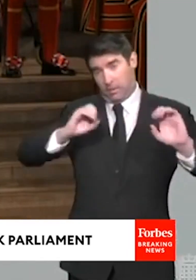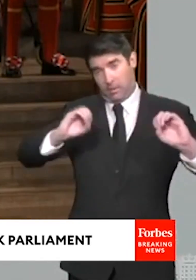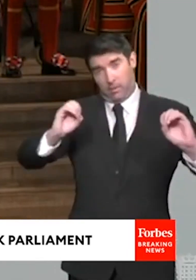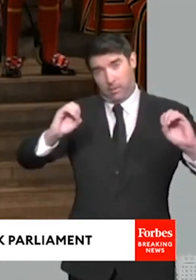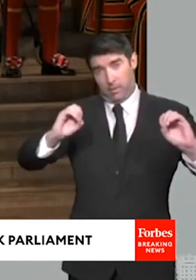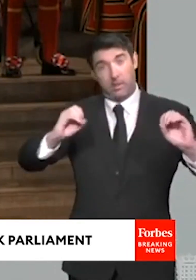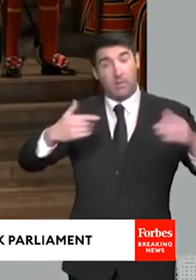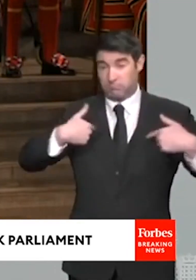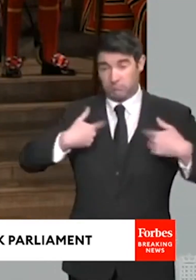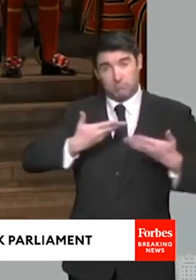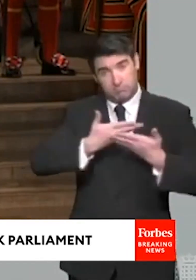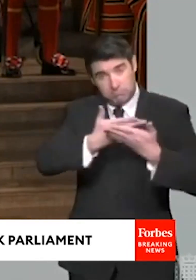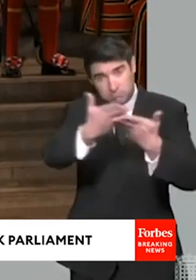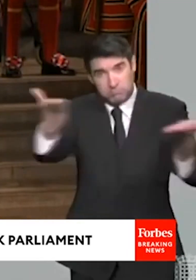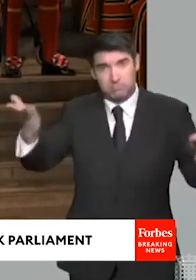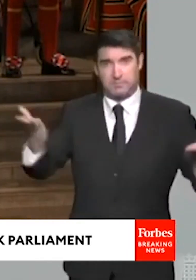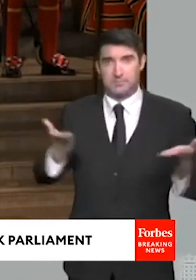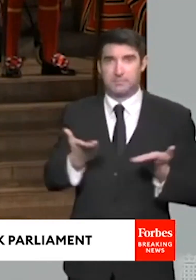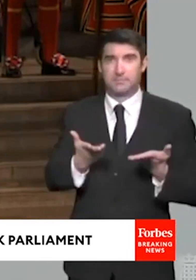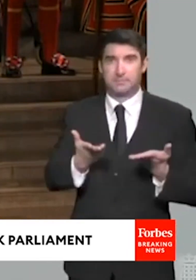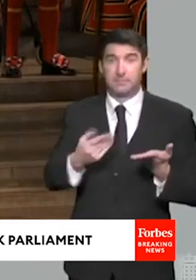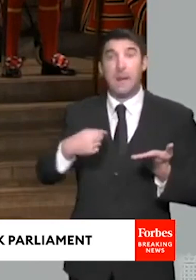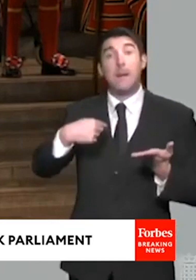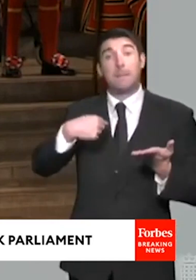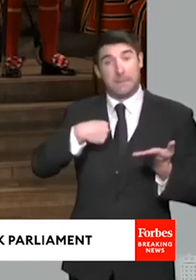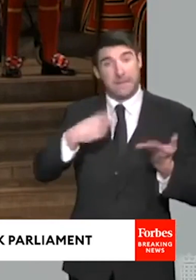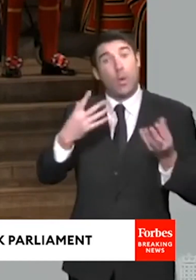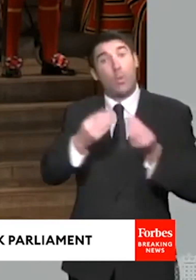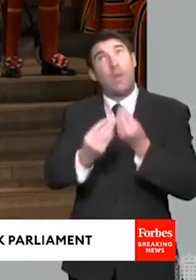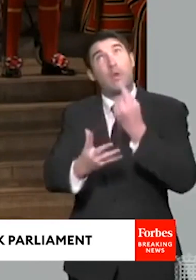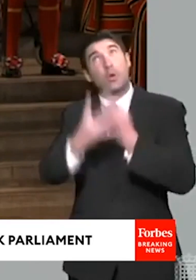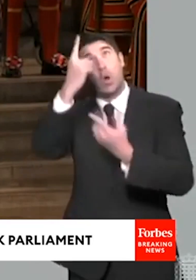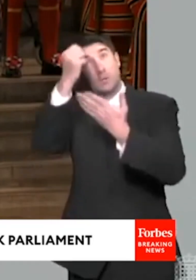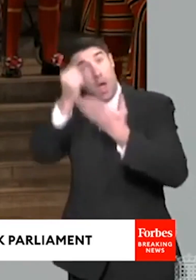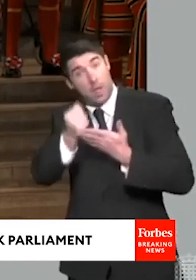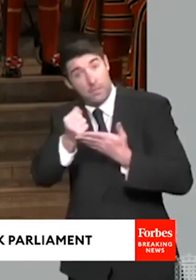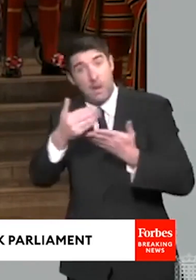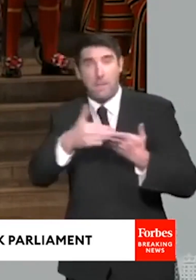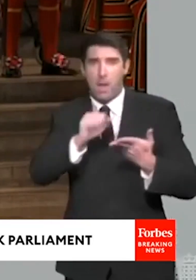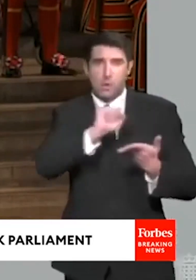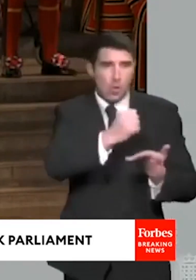and your counsels, I am resolved faithfully to follow.